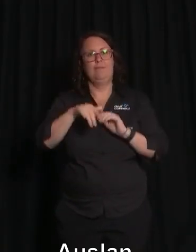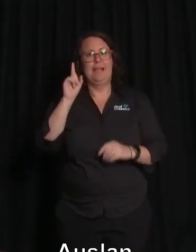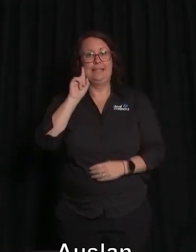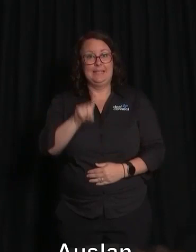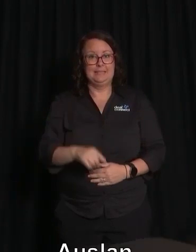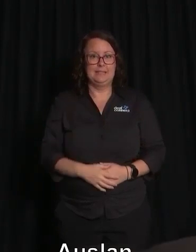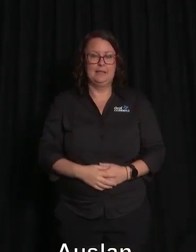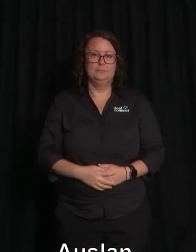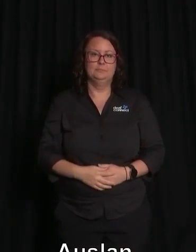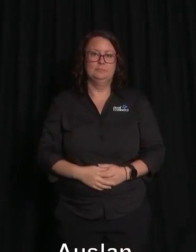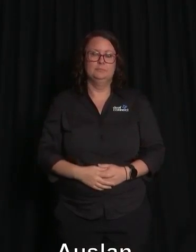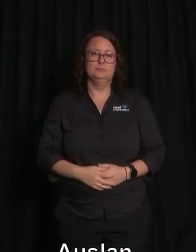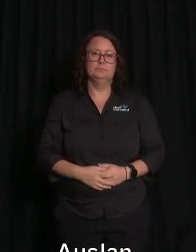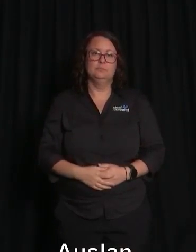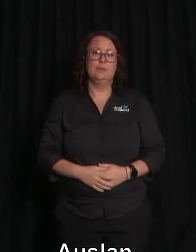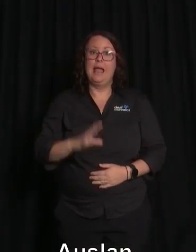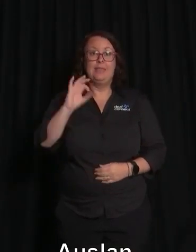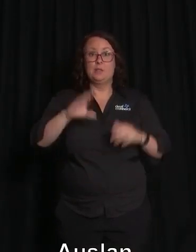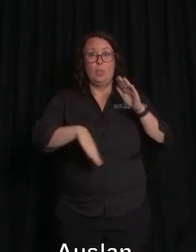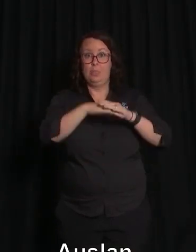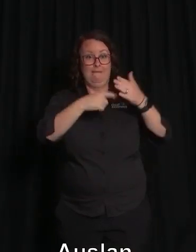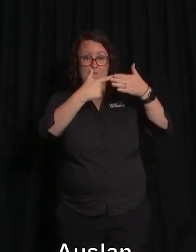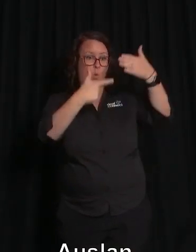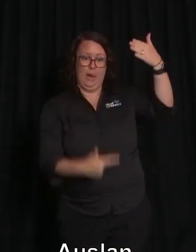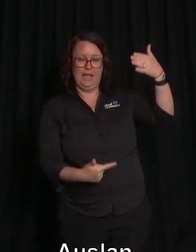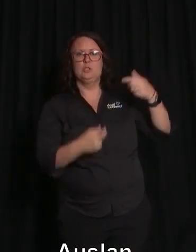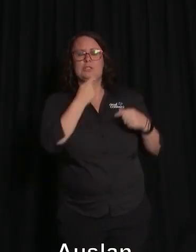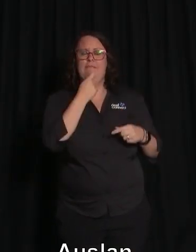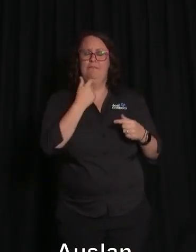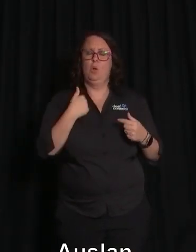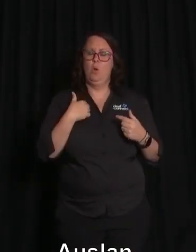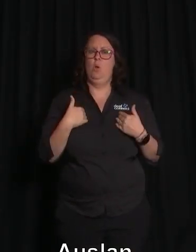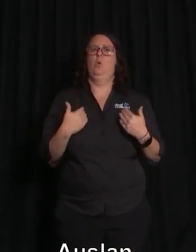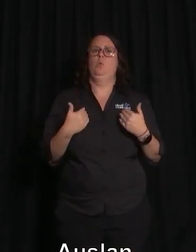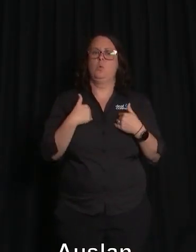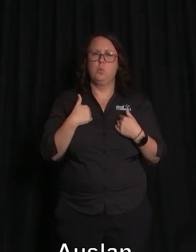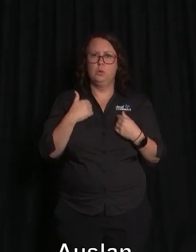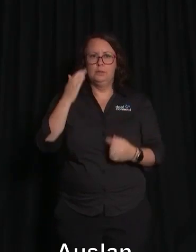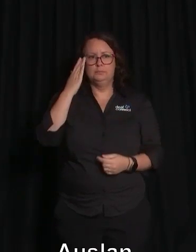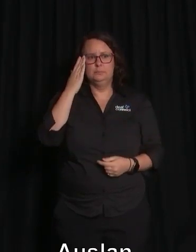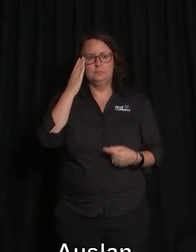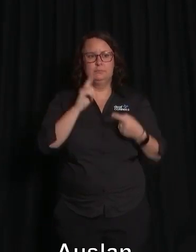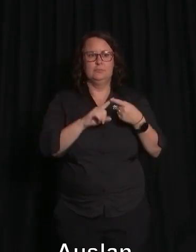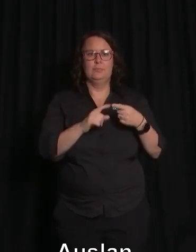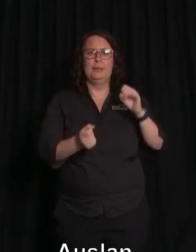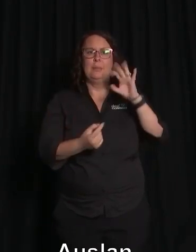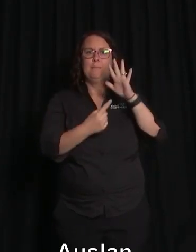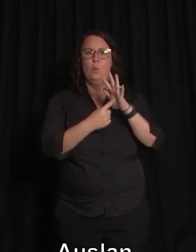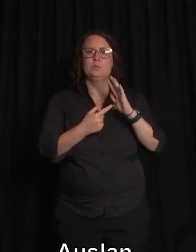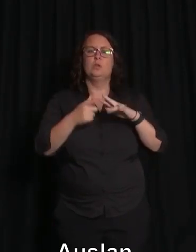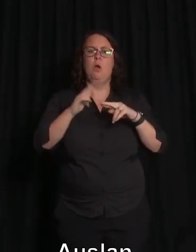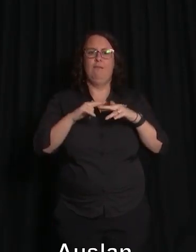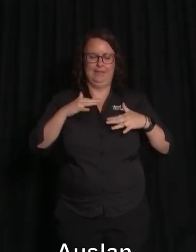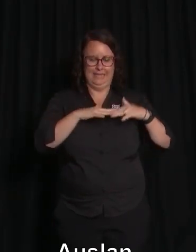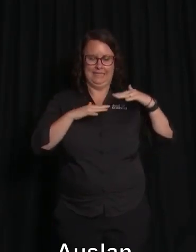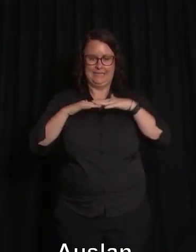isn't exclusive, this is a few things that really came to me. The importance of intersectionality, to